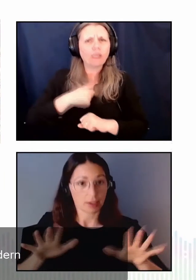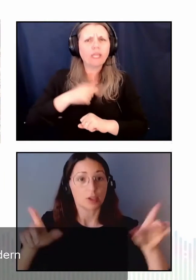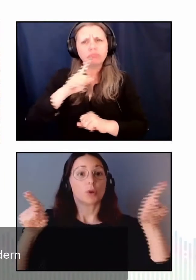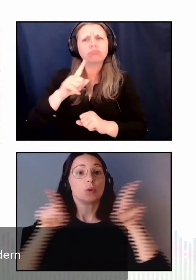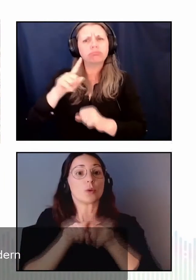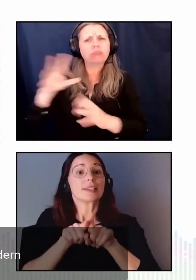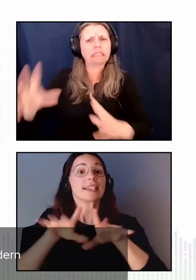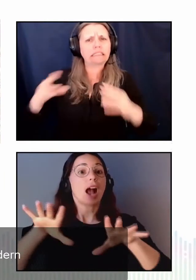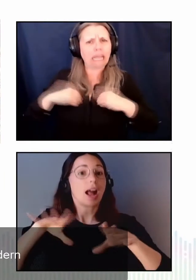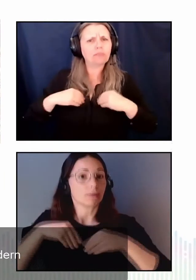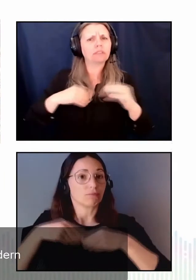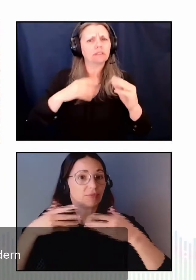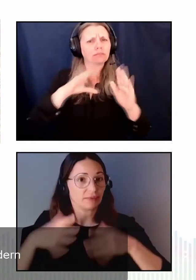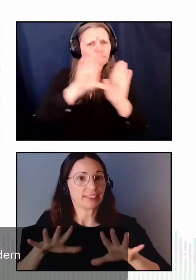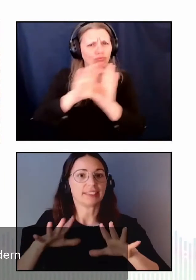We also